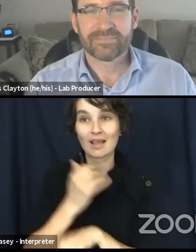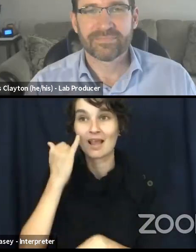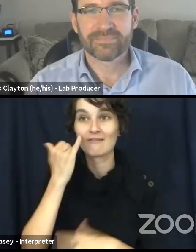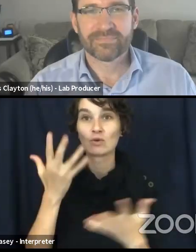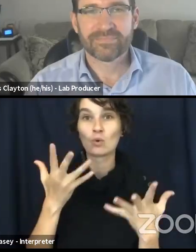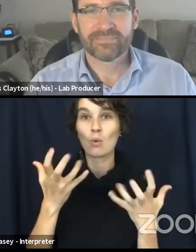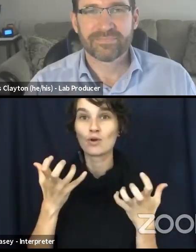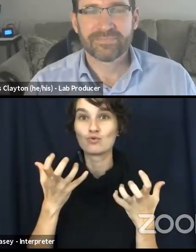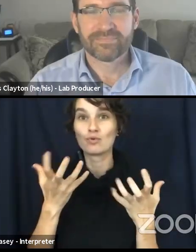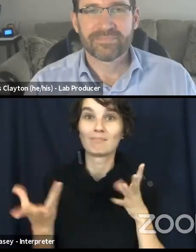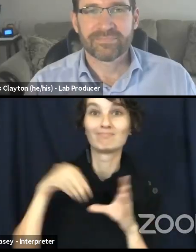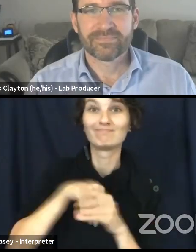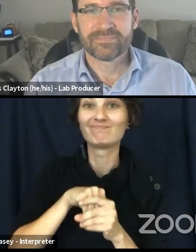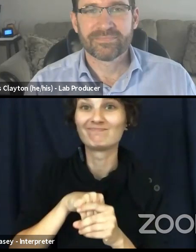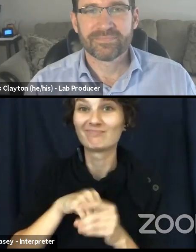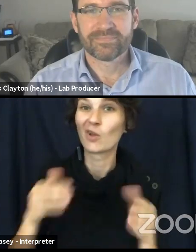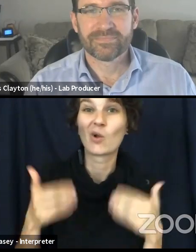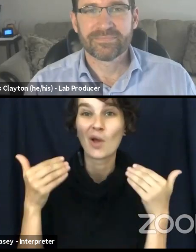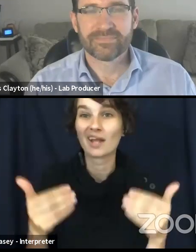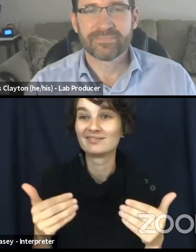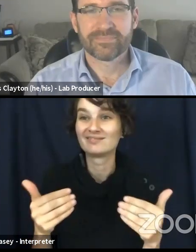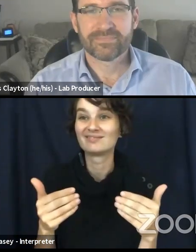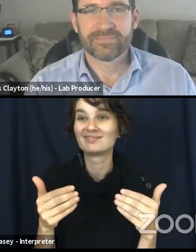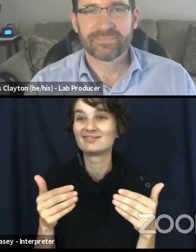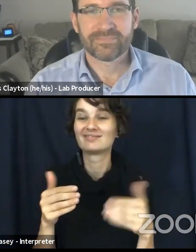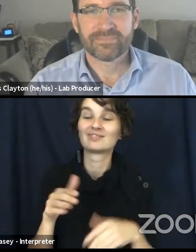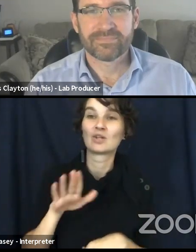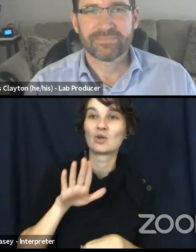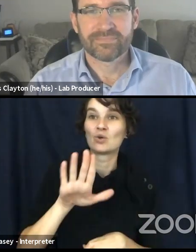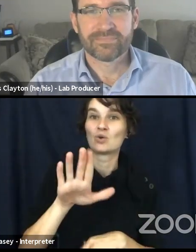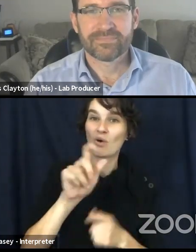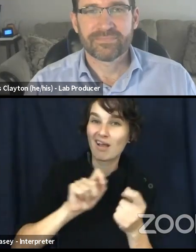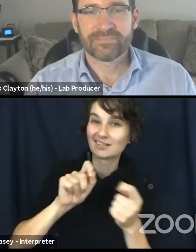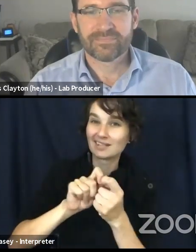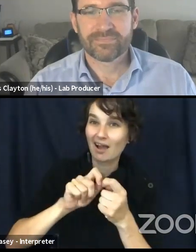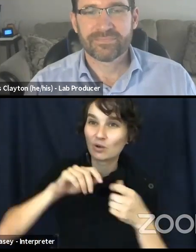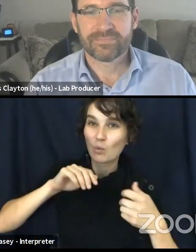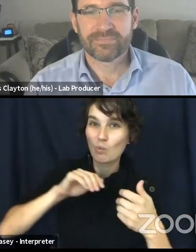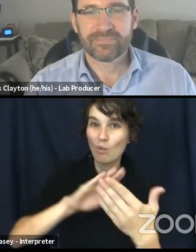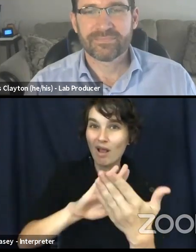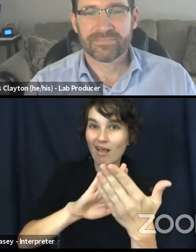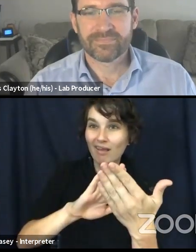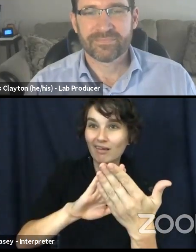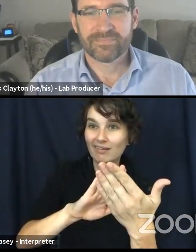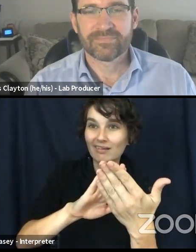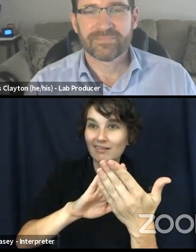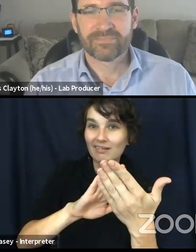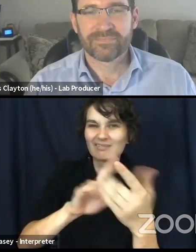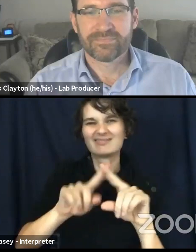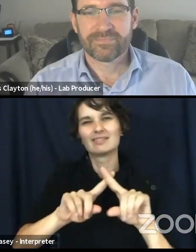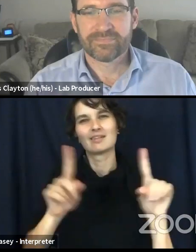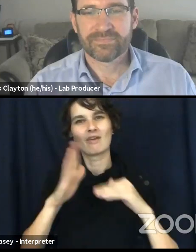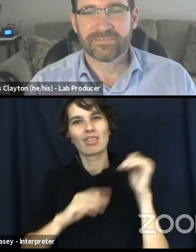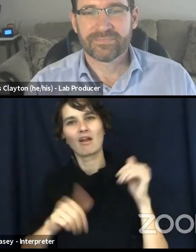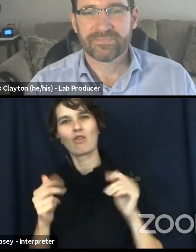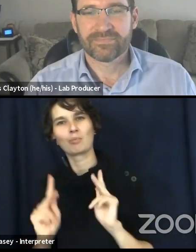part of it, yeah, go for it. Like your exact way that you're going to approach this problem is different than everybody